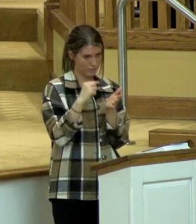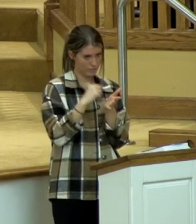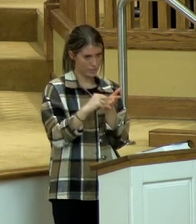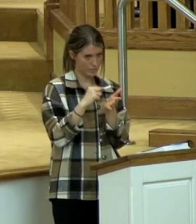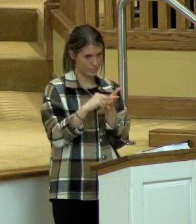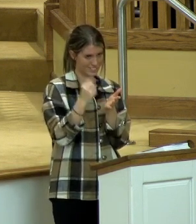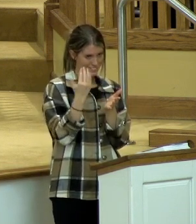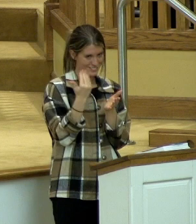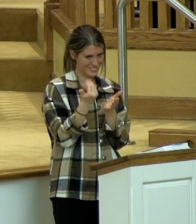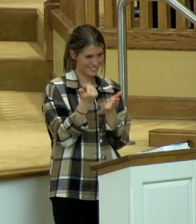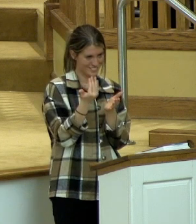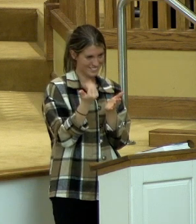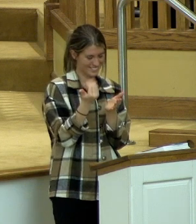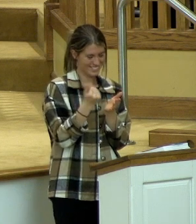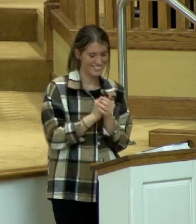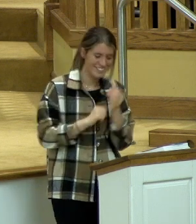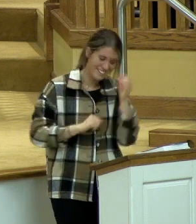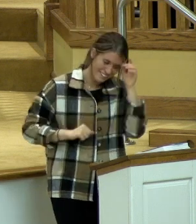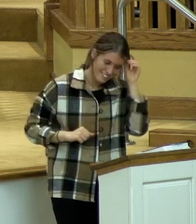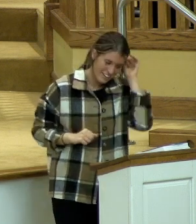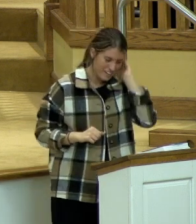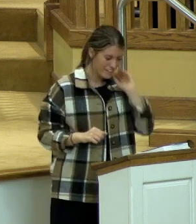number